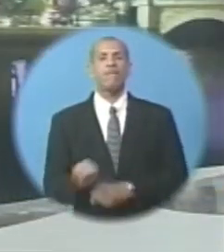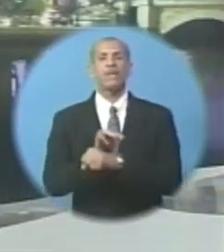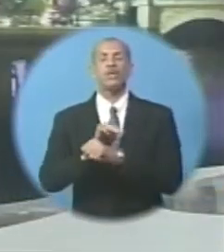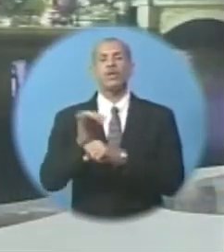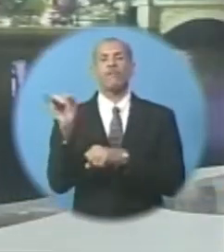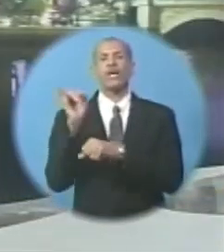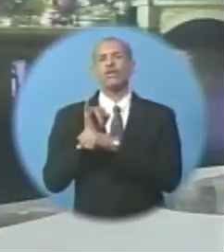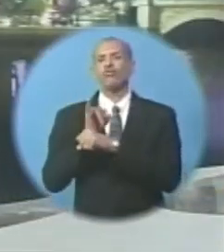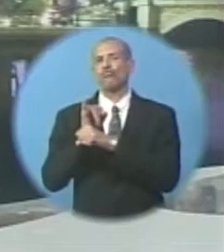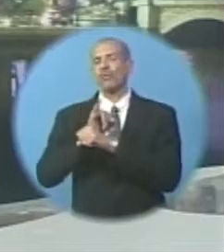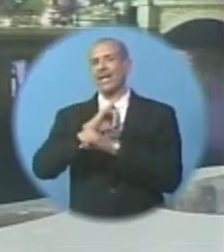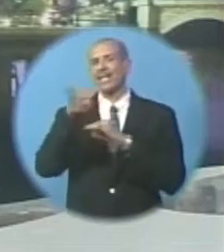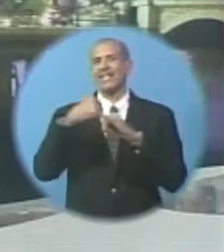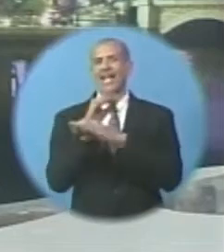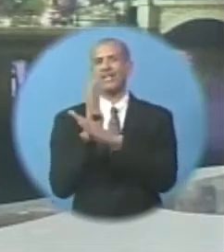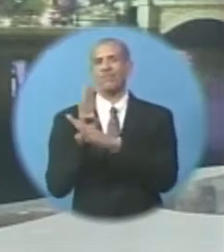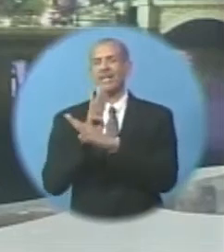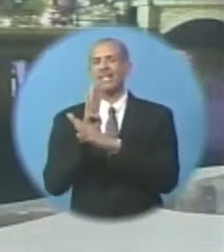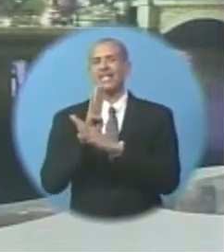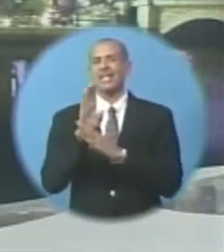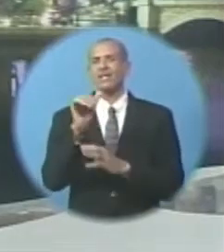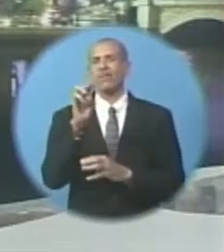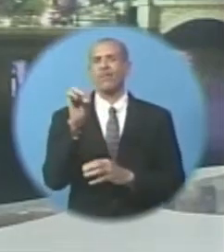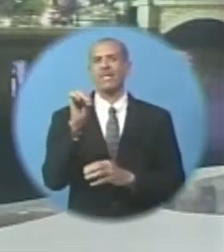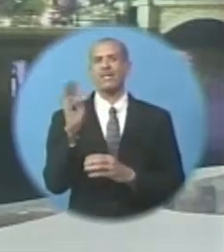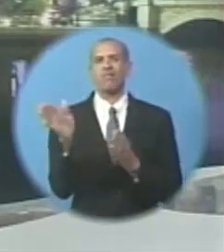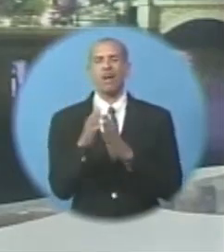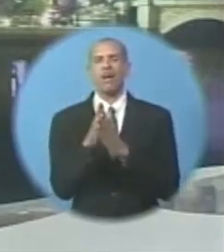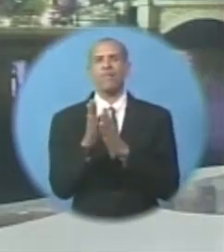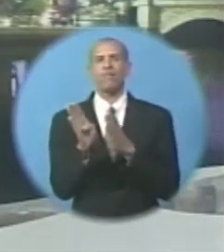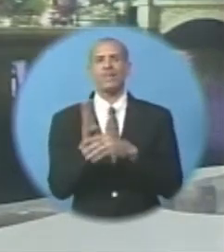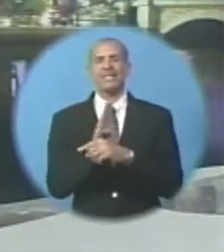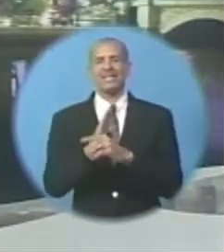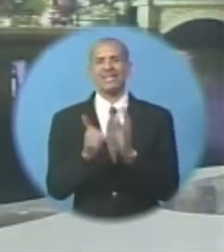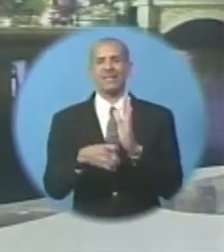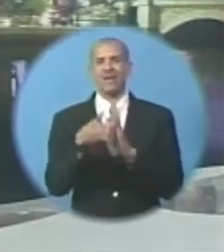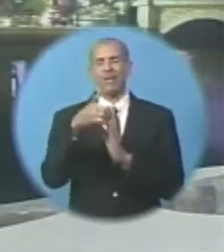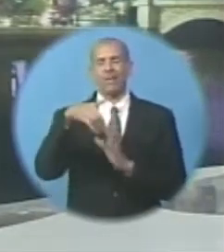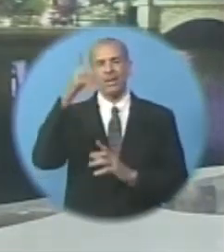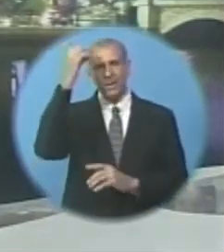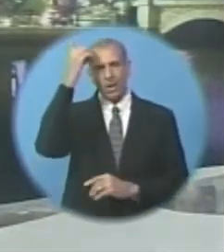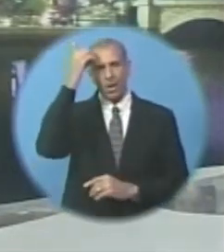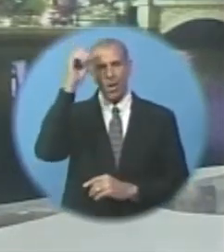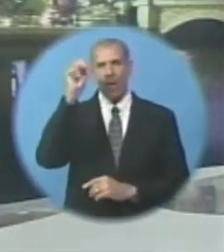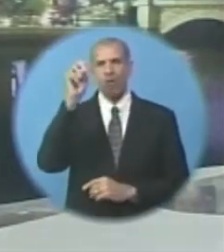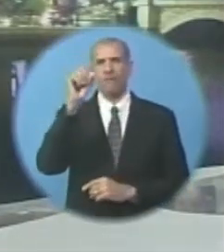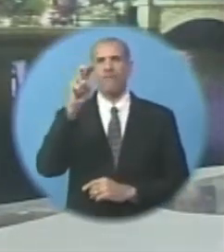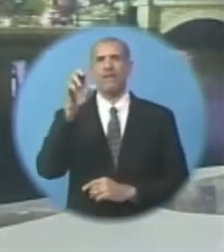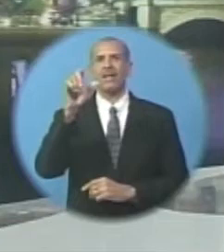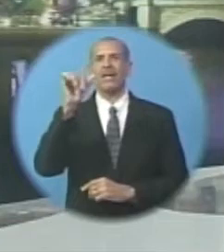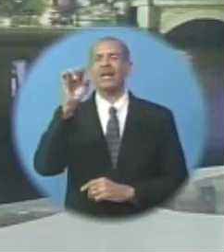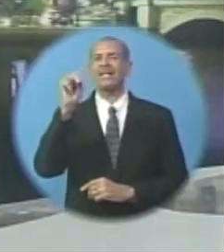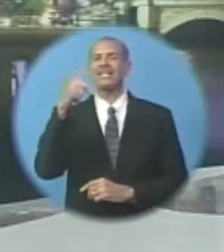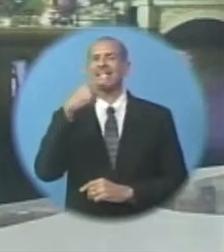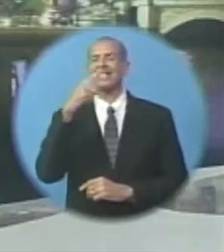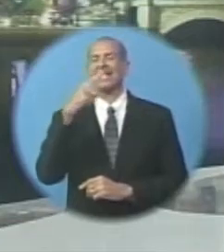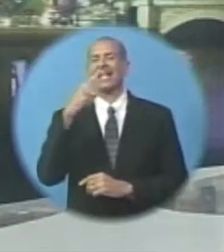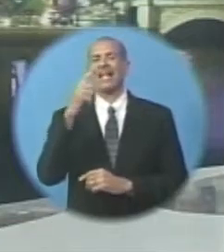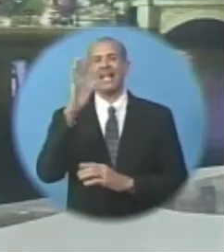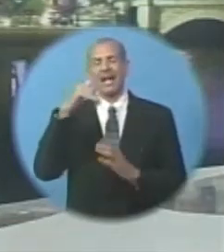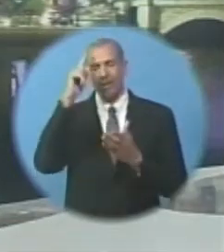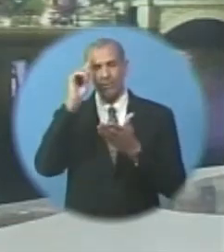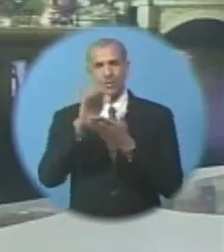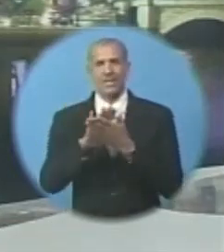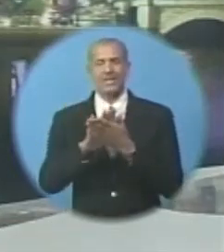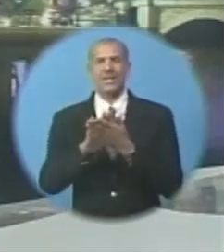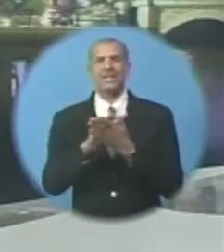Minister of Industry, International Business, Commerce and Small Business Development, Donville Innes, says tardiness and lack of trust remain